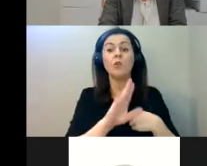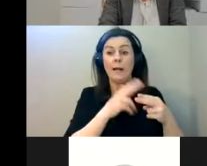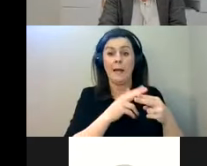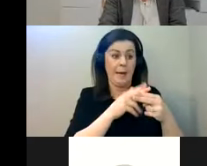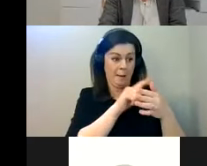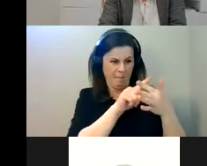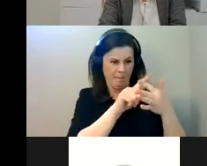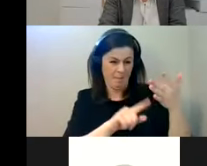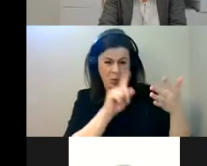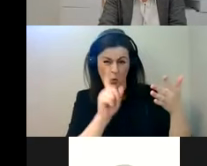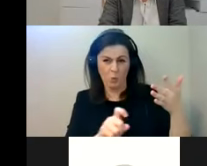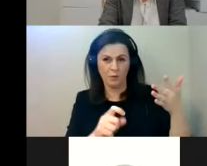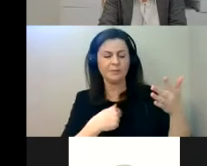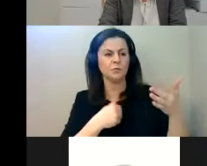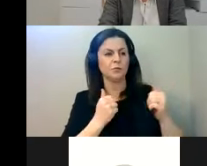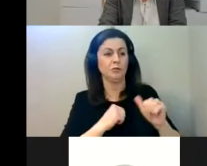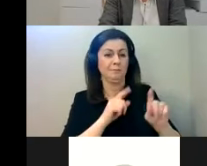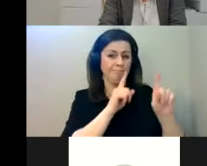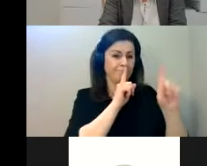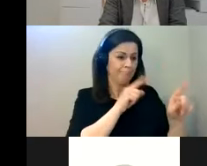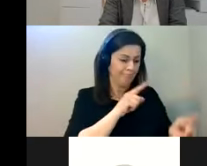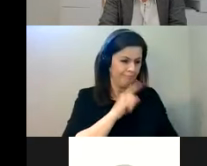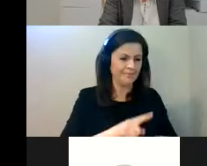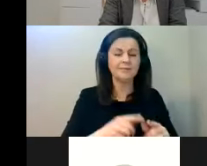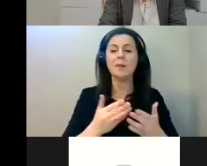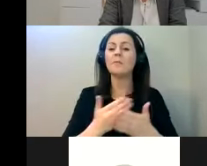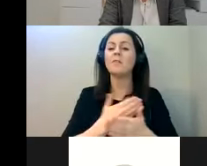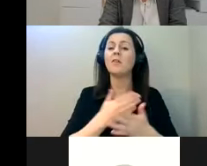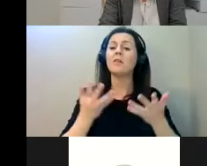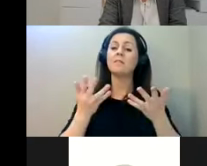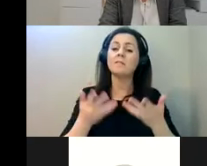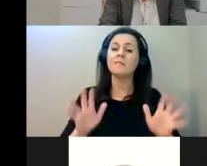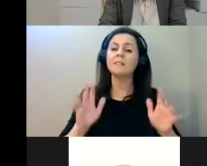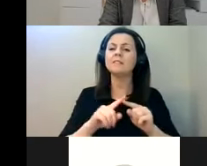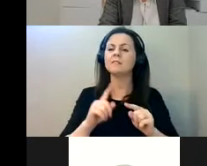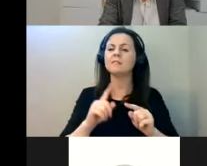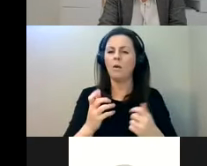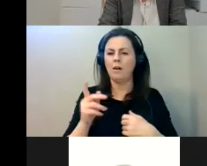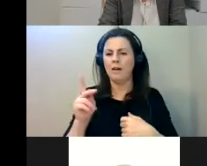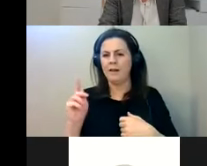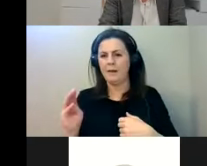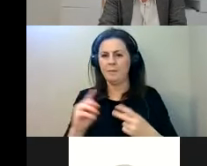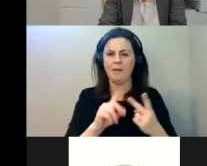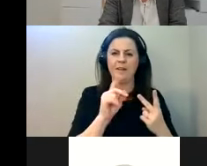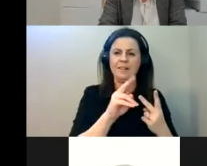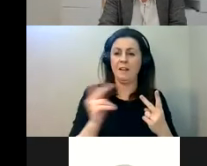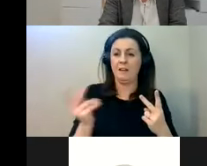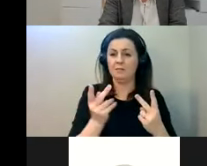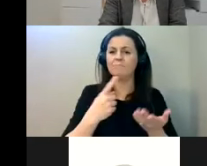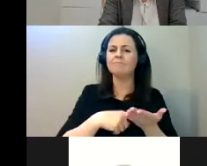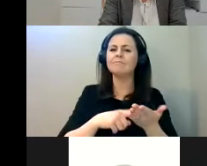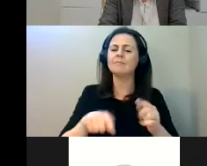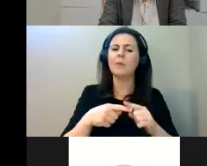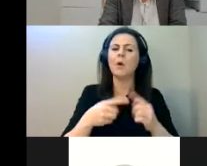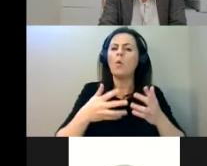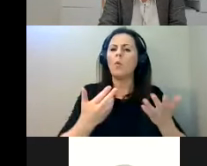want to give both Kimberly and Daniel an opportunity to just talk about some of the resources, because the information they presented here, they have